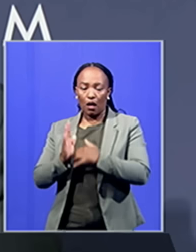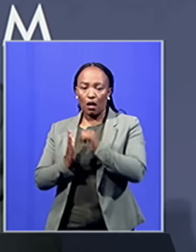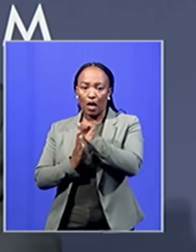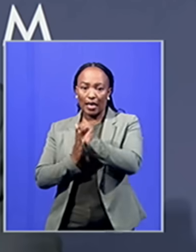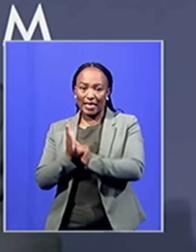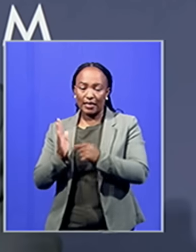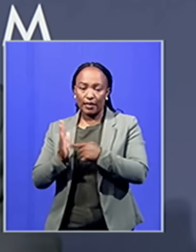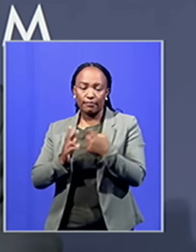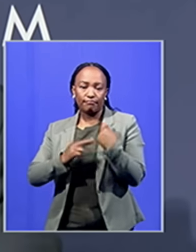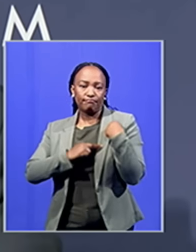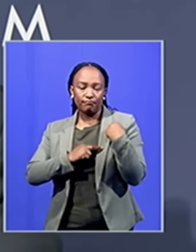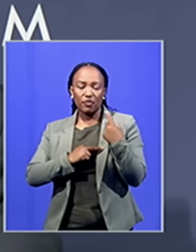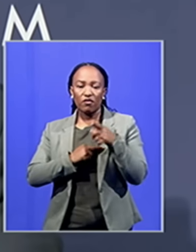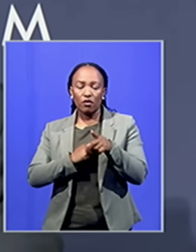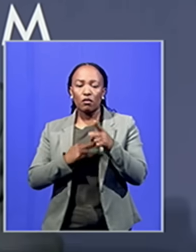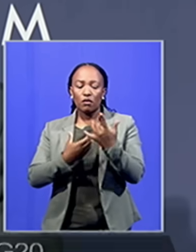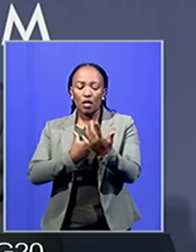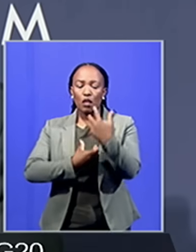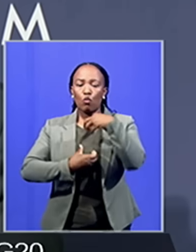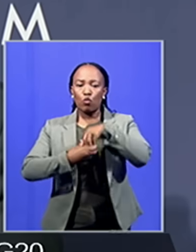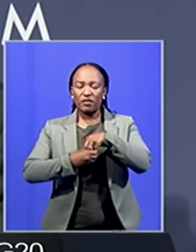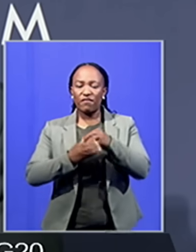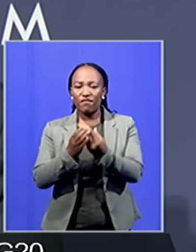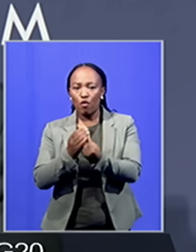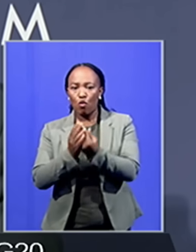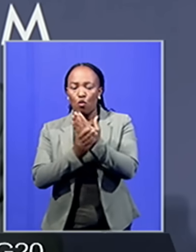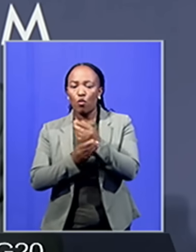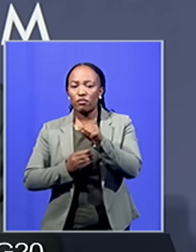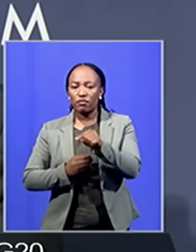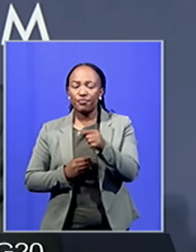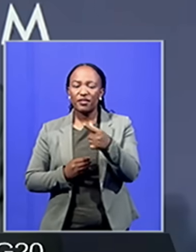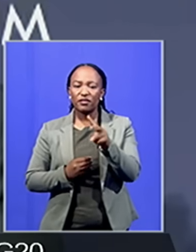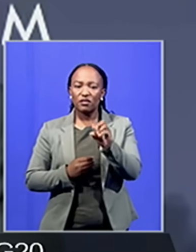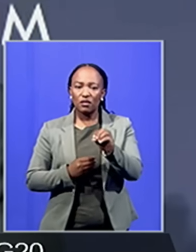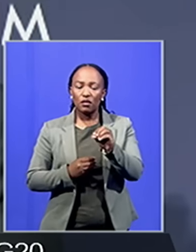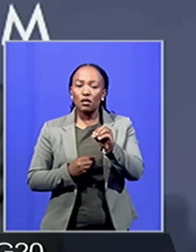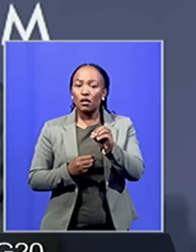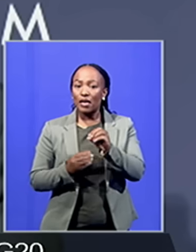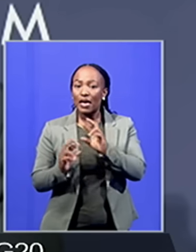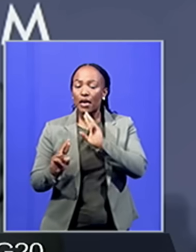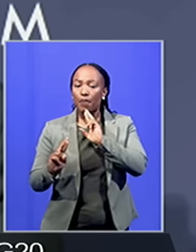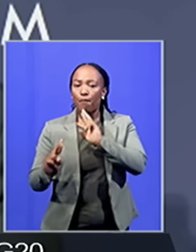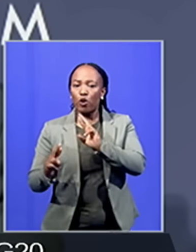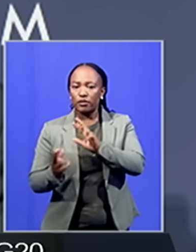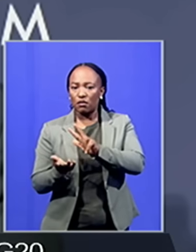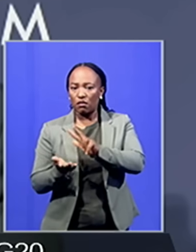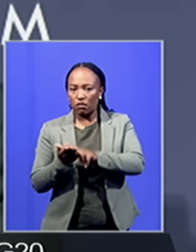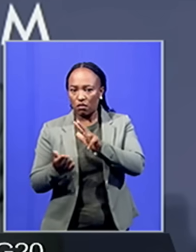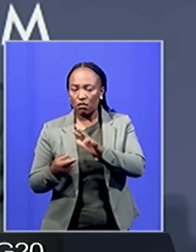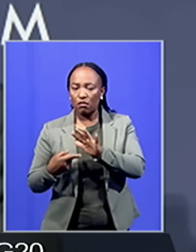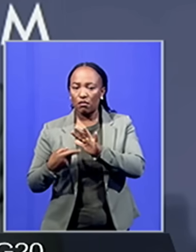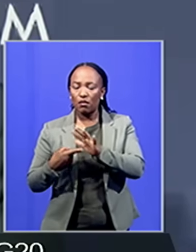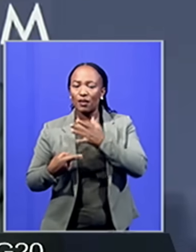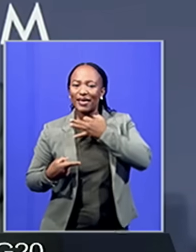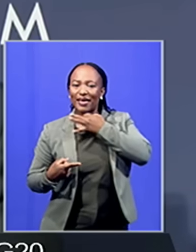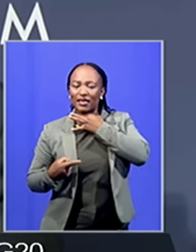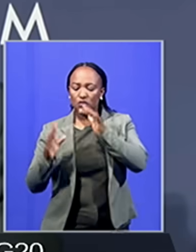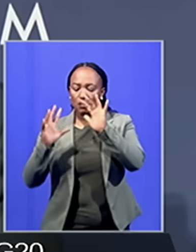balanced and inclusive growth. The G20 endorsed the following reports: A, risk to the global